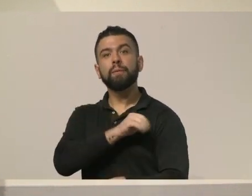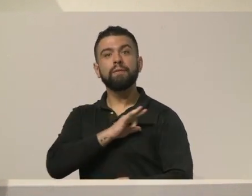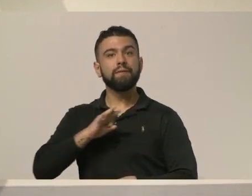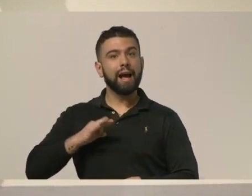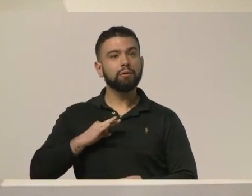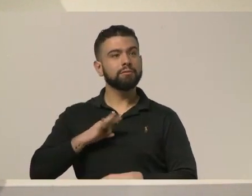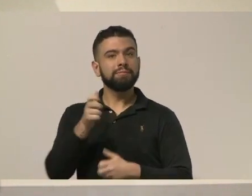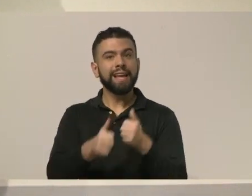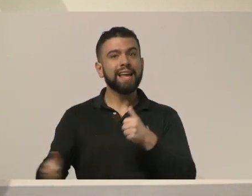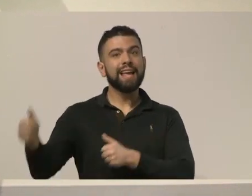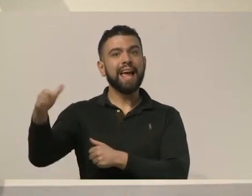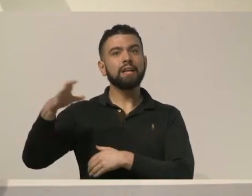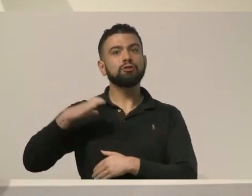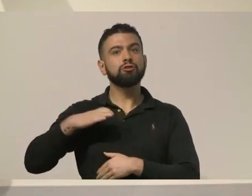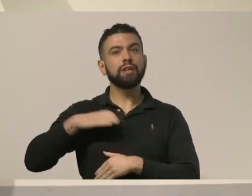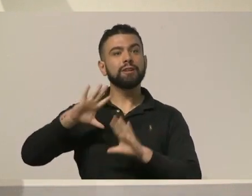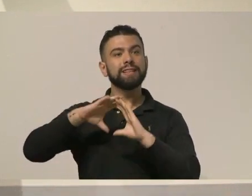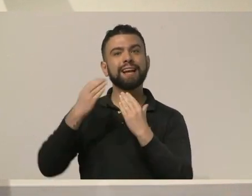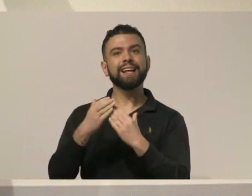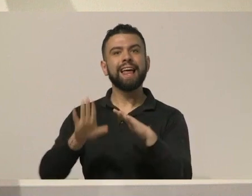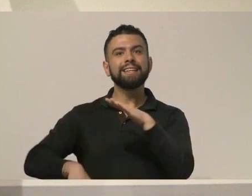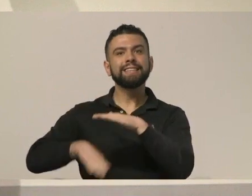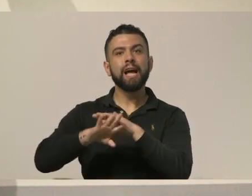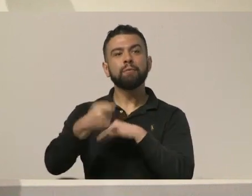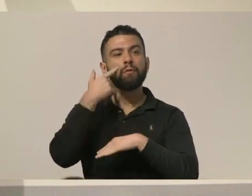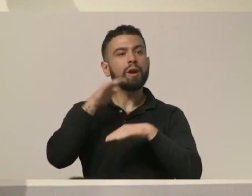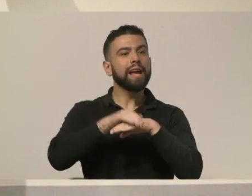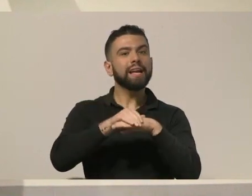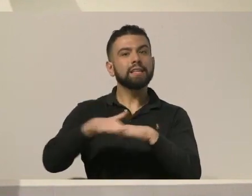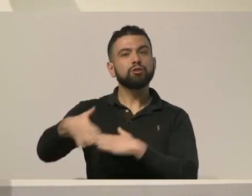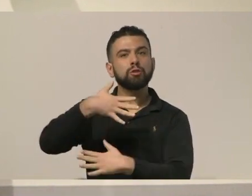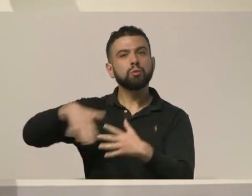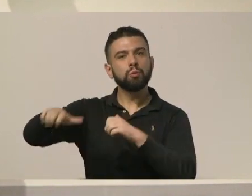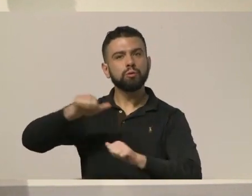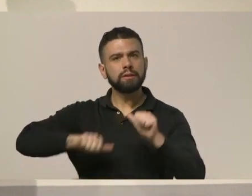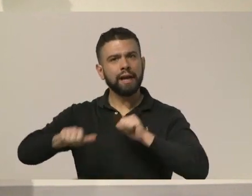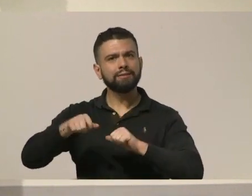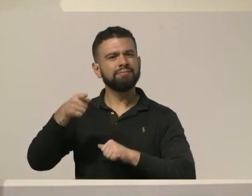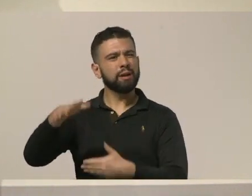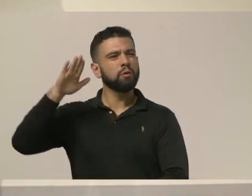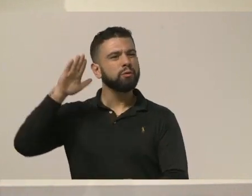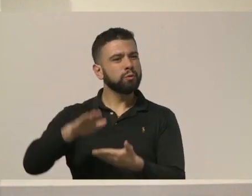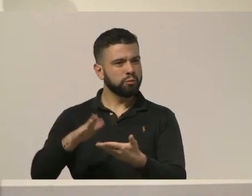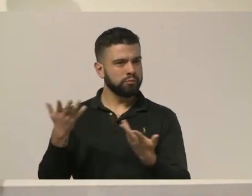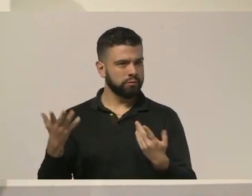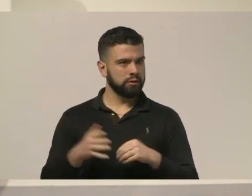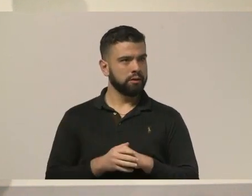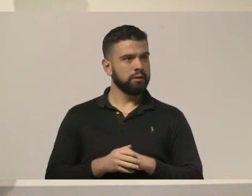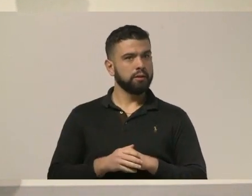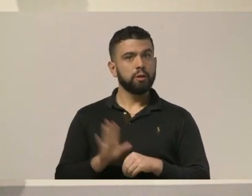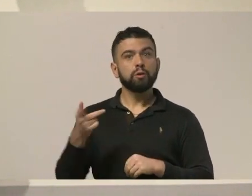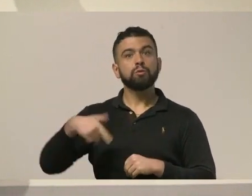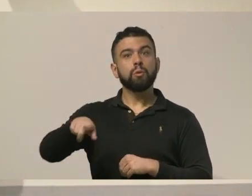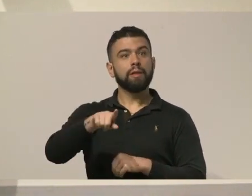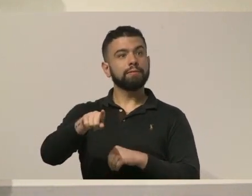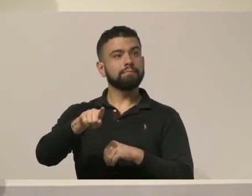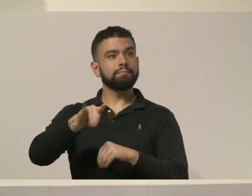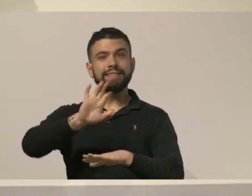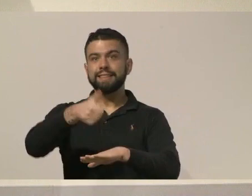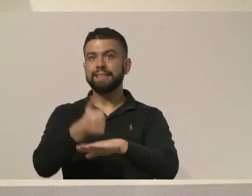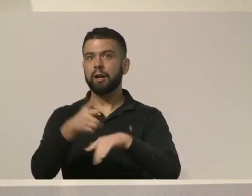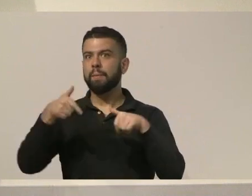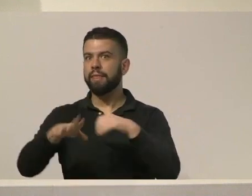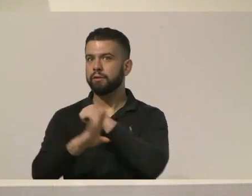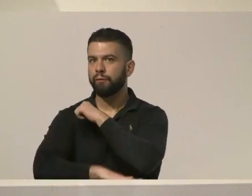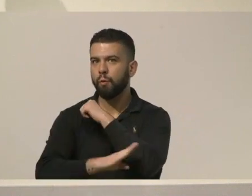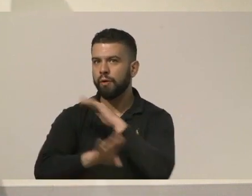chairs, class caps in English and social sciences were reduced, and those took effect this fall.